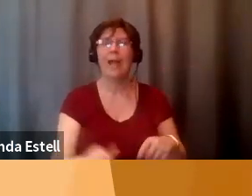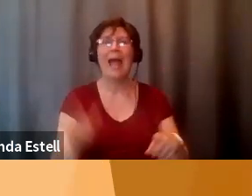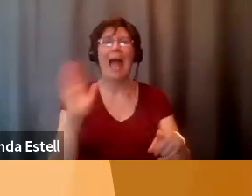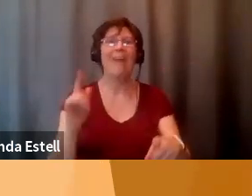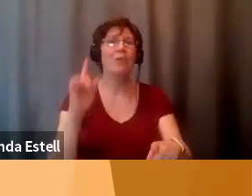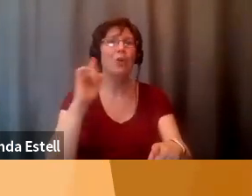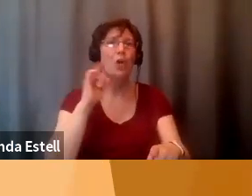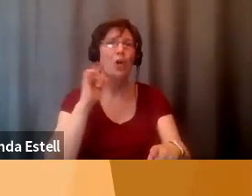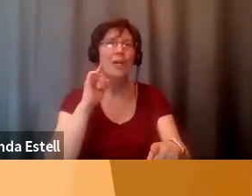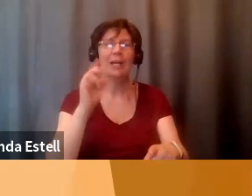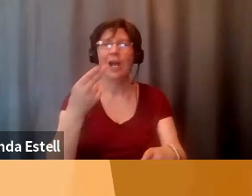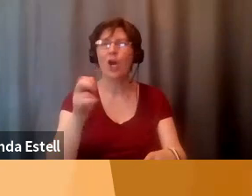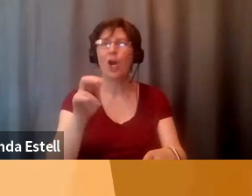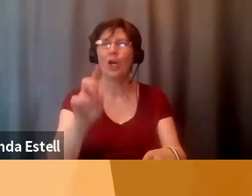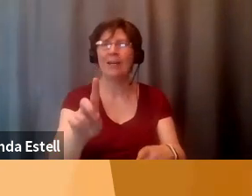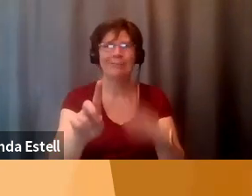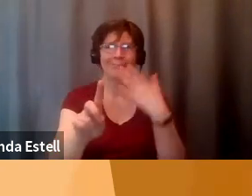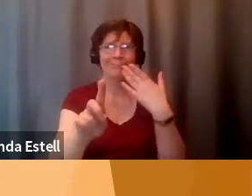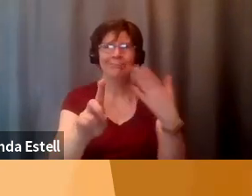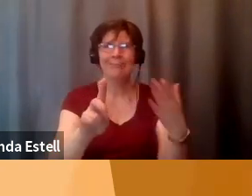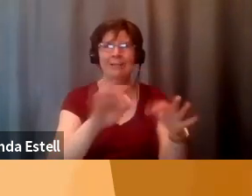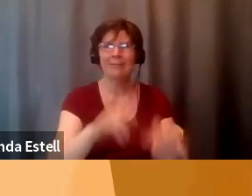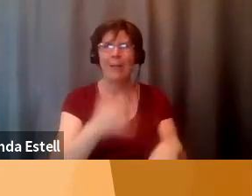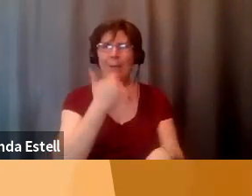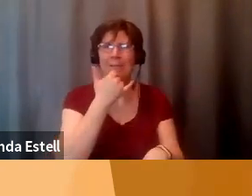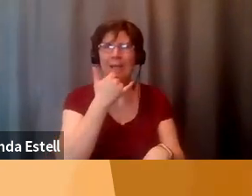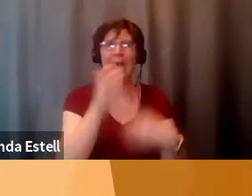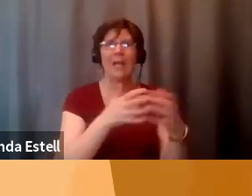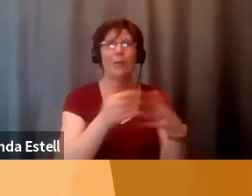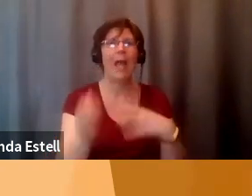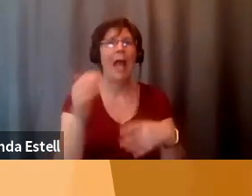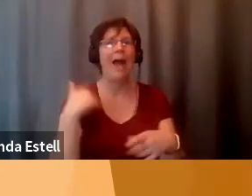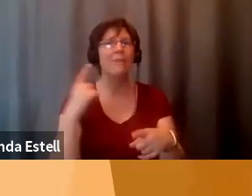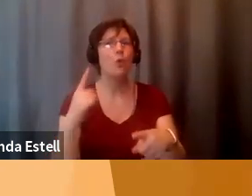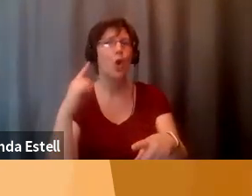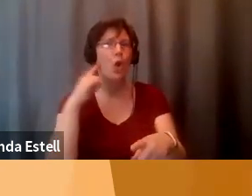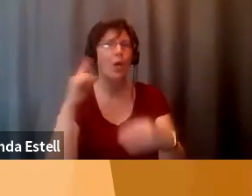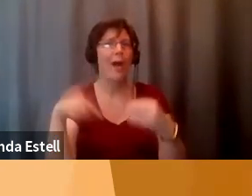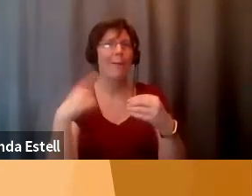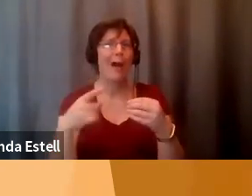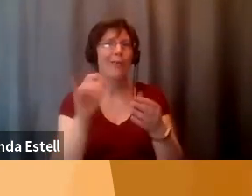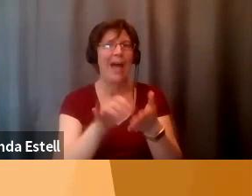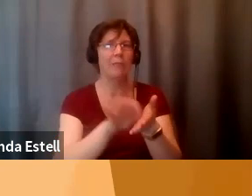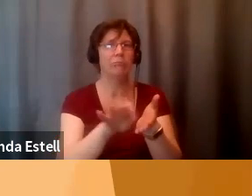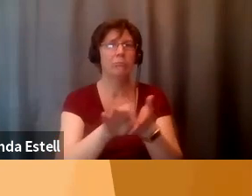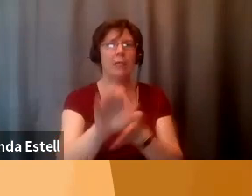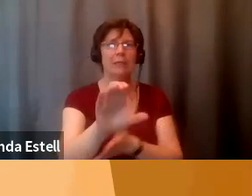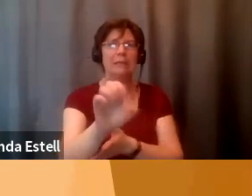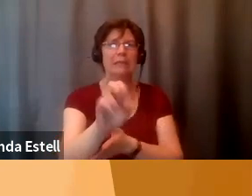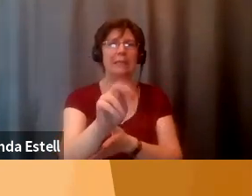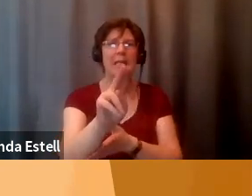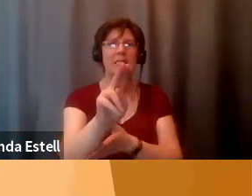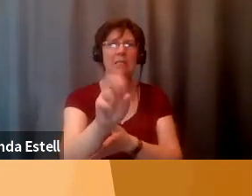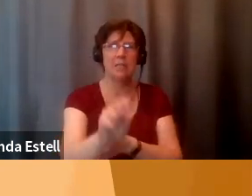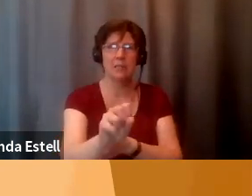you, it's meant to be heard of the census. I'm sorry, that's my typo. So the first question is, have you heard, oops, that